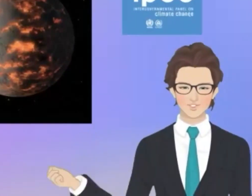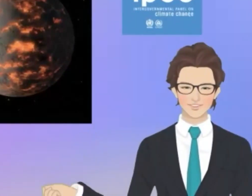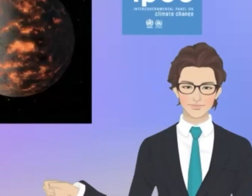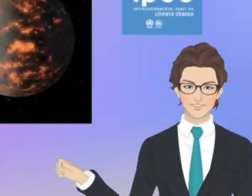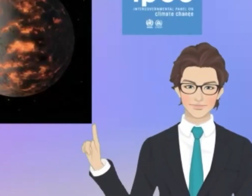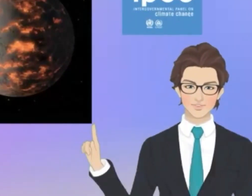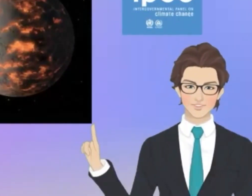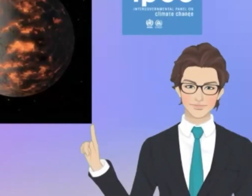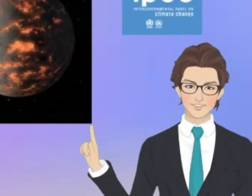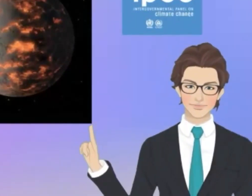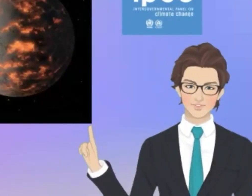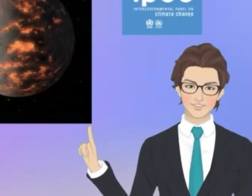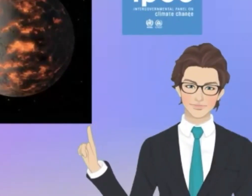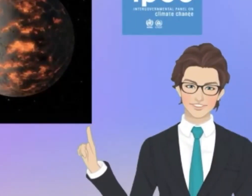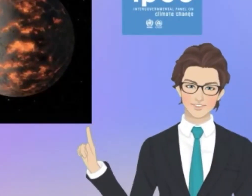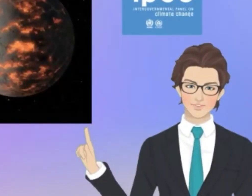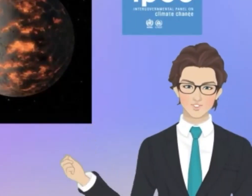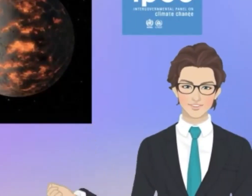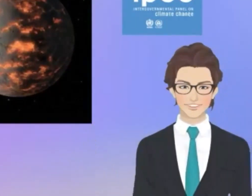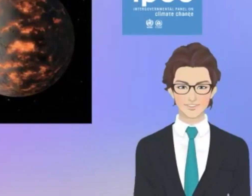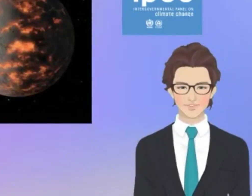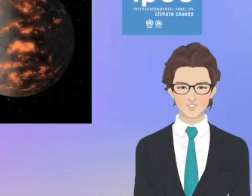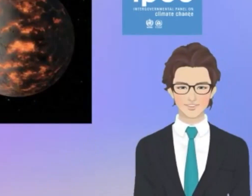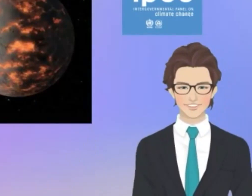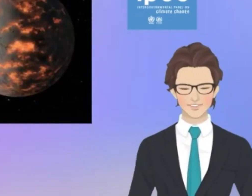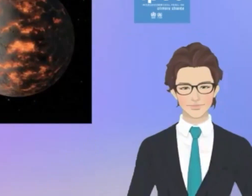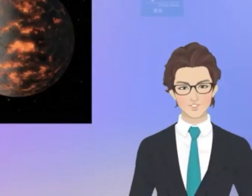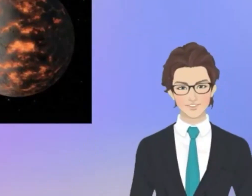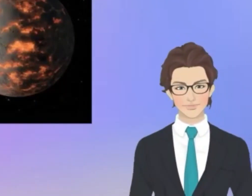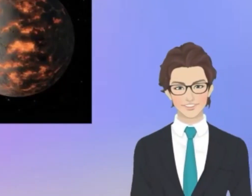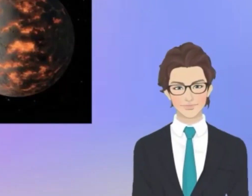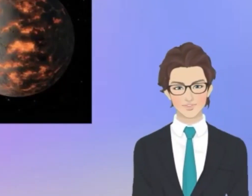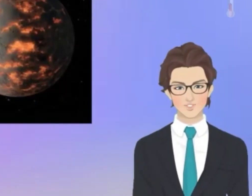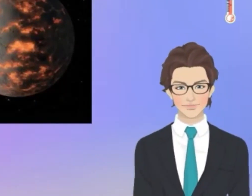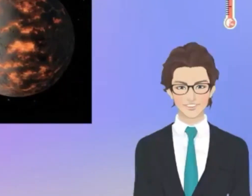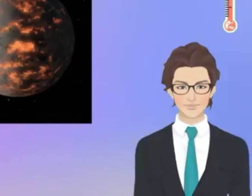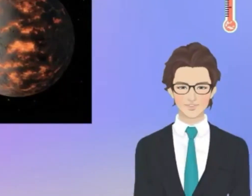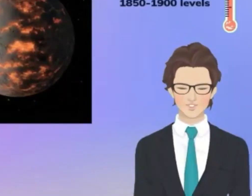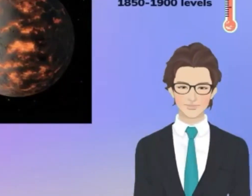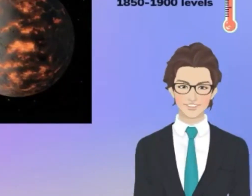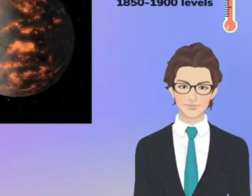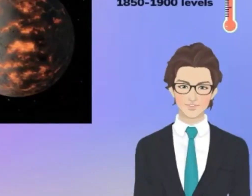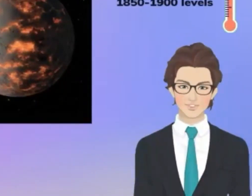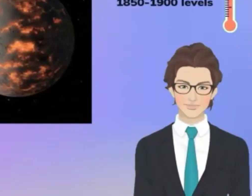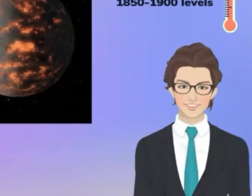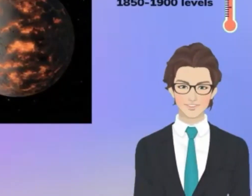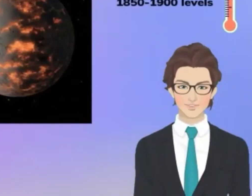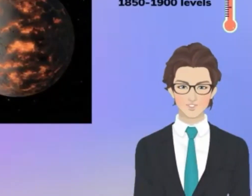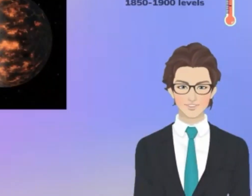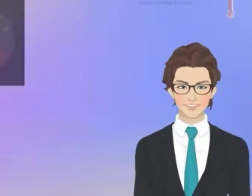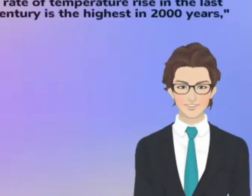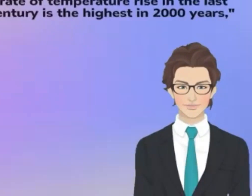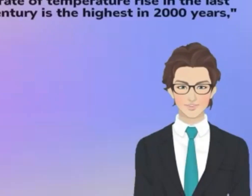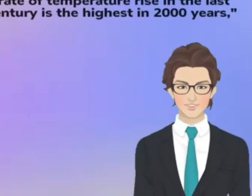Change (IPCC), average temperatures are already 1.1 degrees Celsius higher than 1850 to